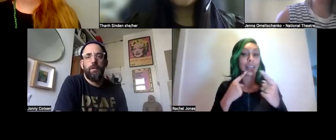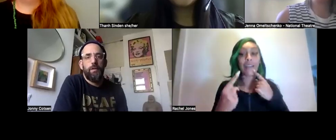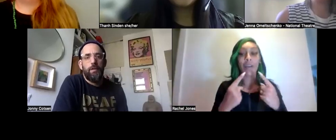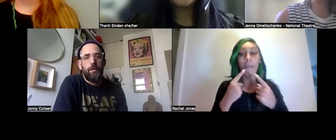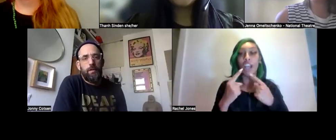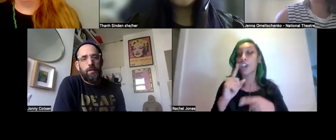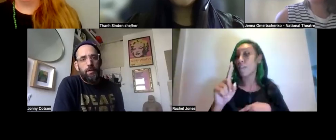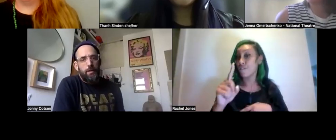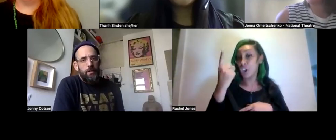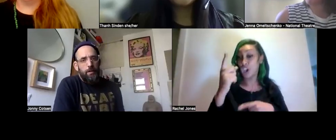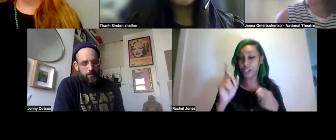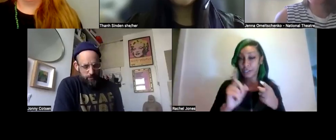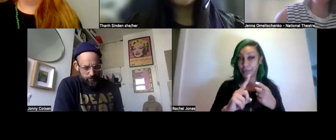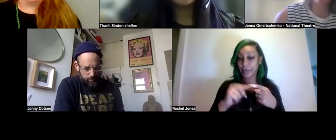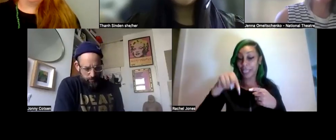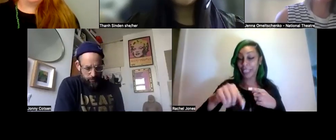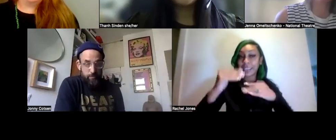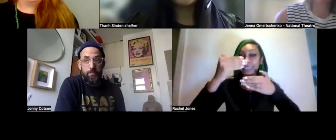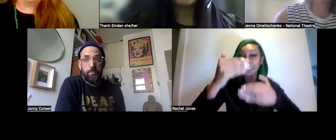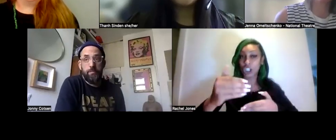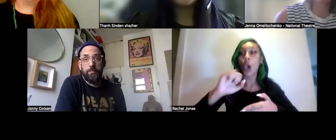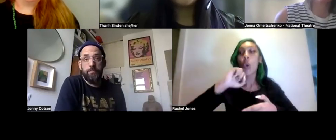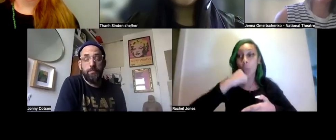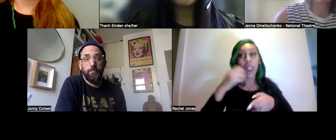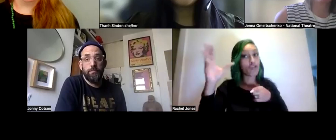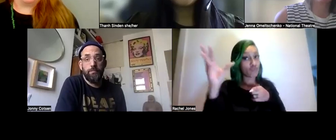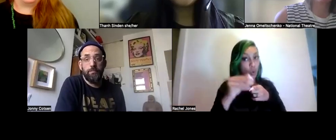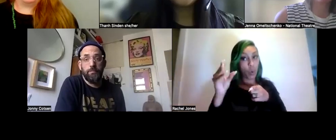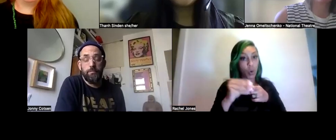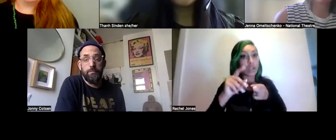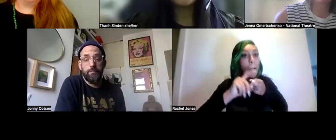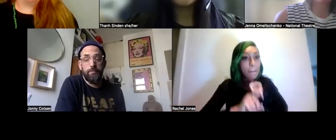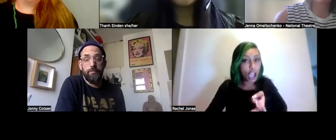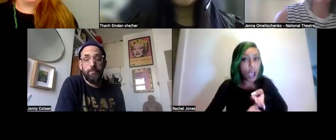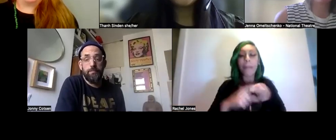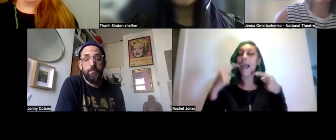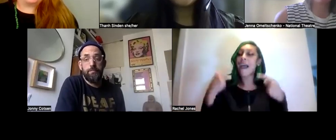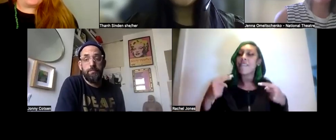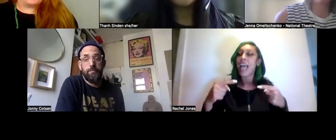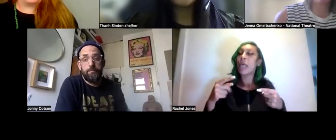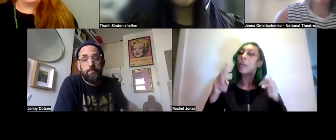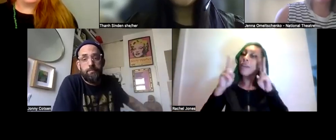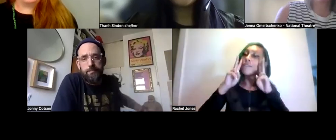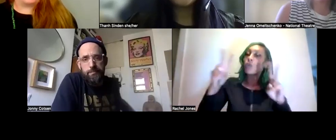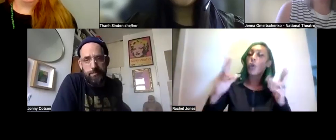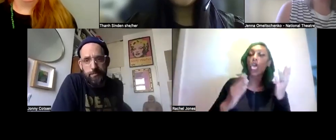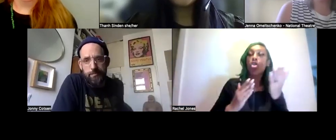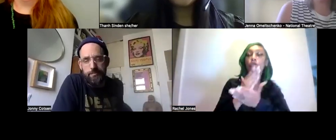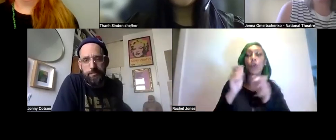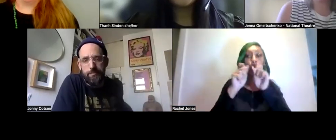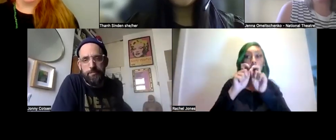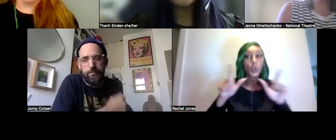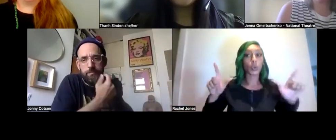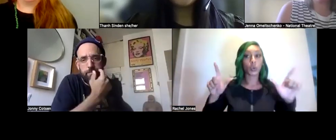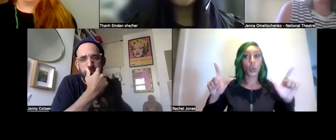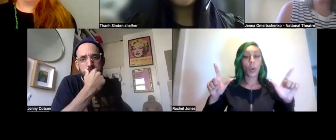So first of all, this session is being recorded and will be permanently available to view via our dedicated YouTube channel